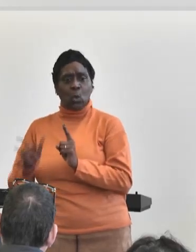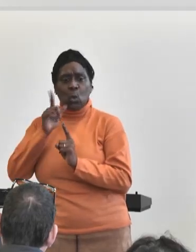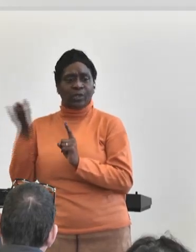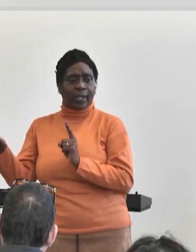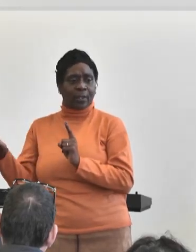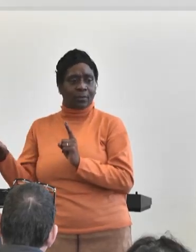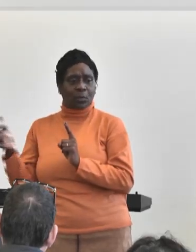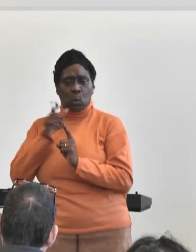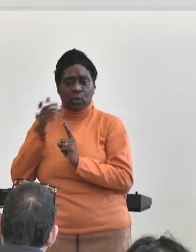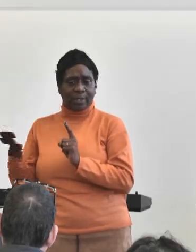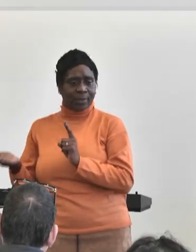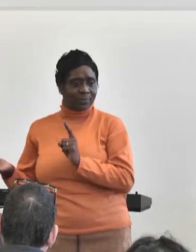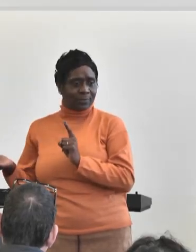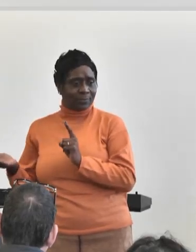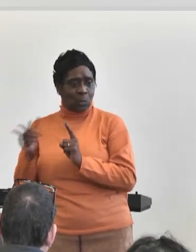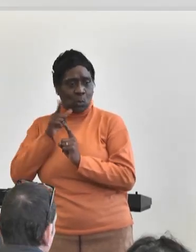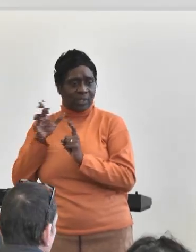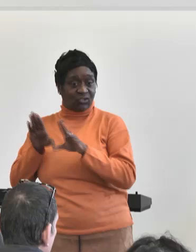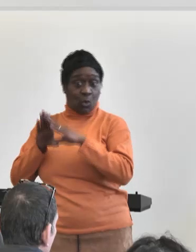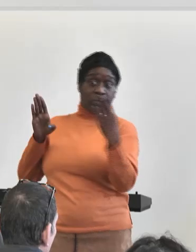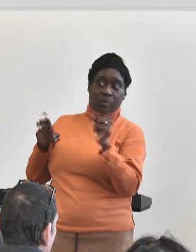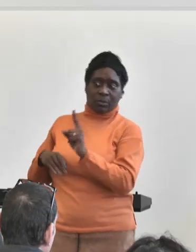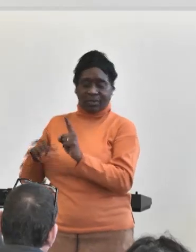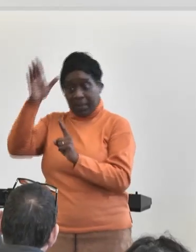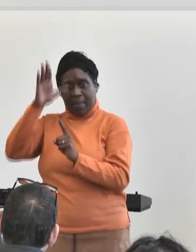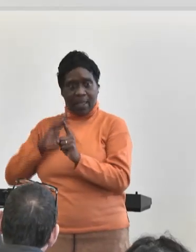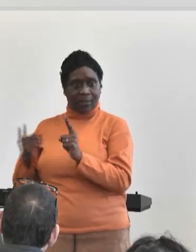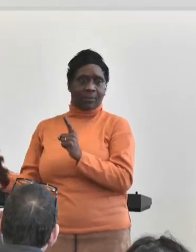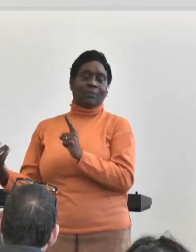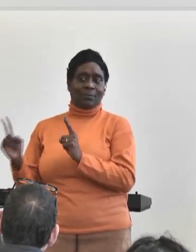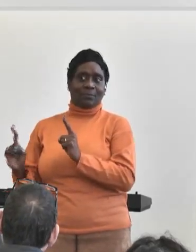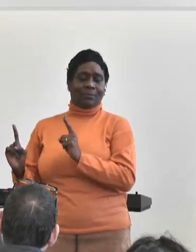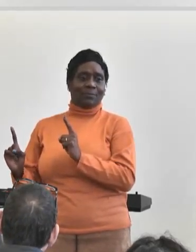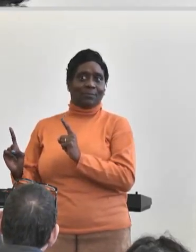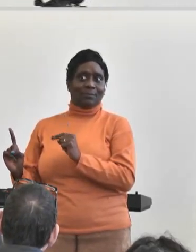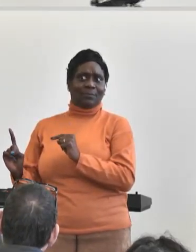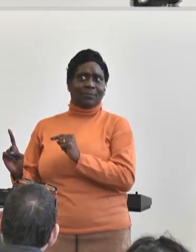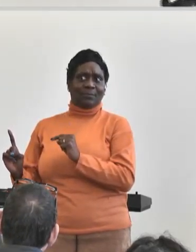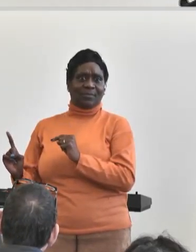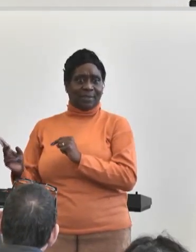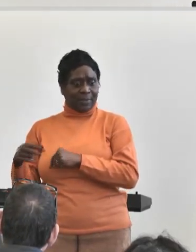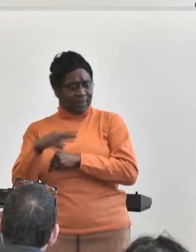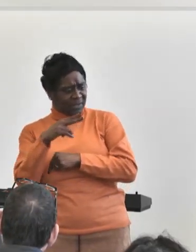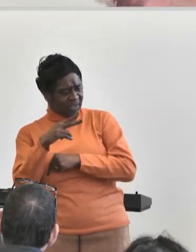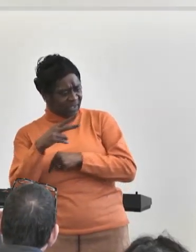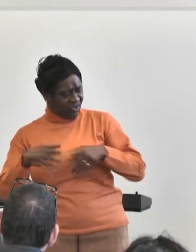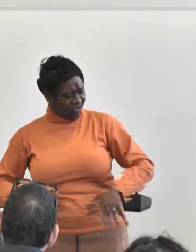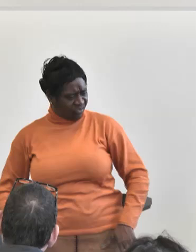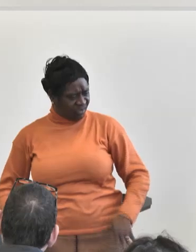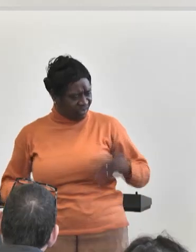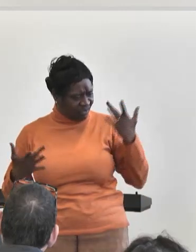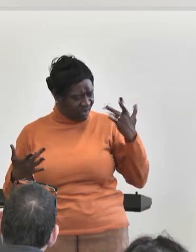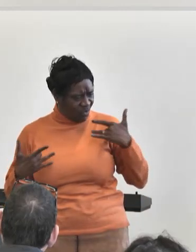was standing saben there. Quién estaba ahí. And this guy is standing there. Este hombre está parado ahí. He sees her in sweats and a